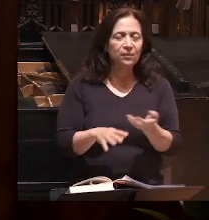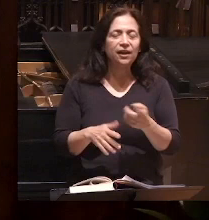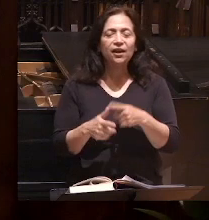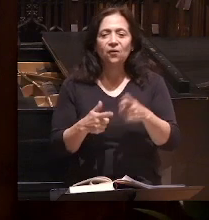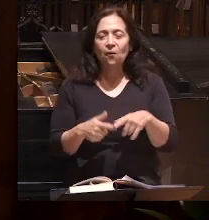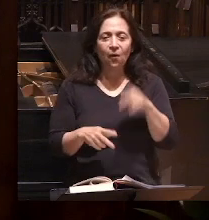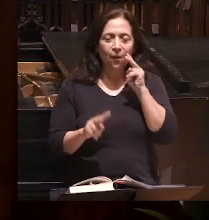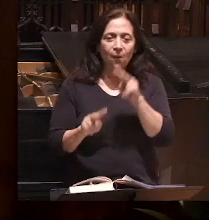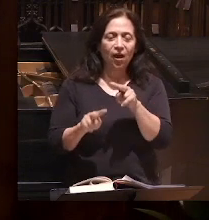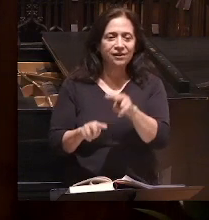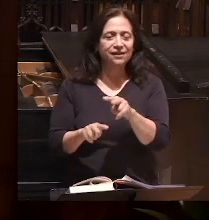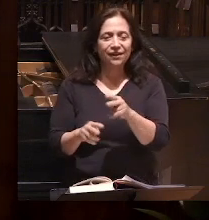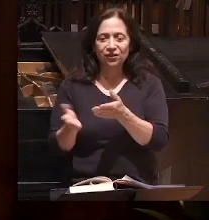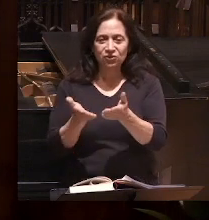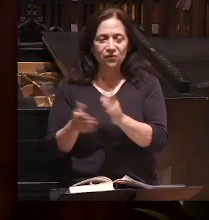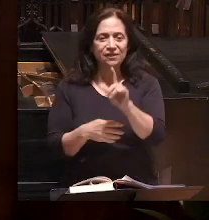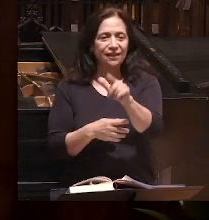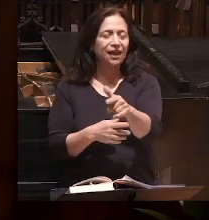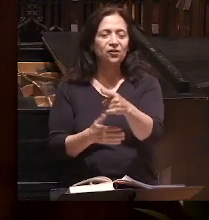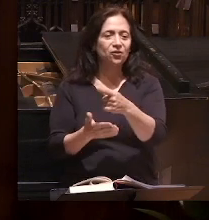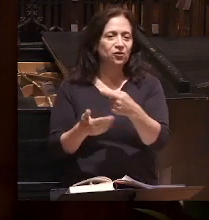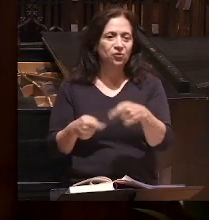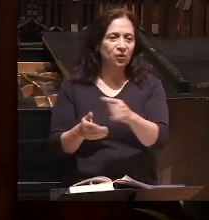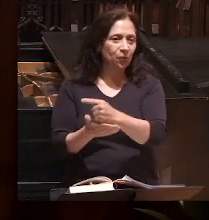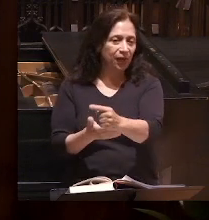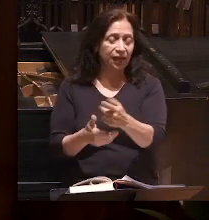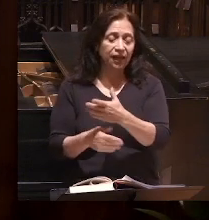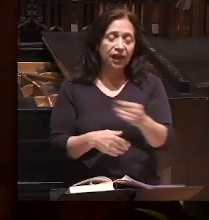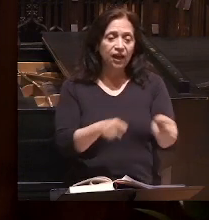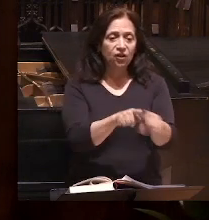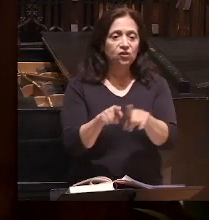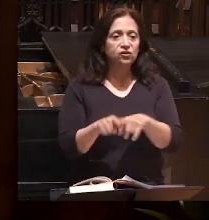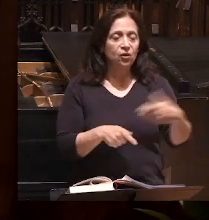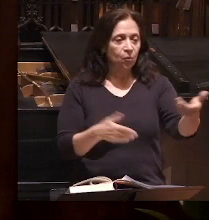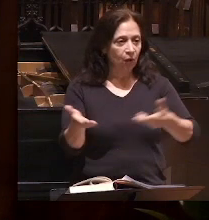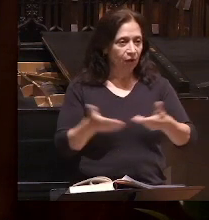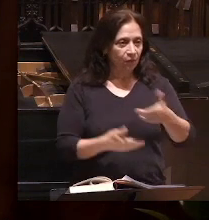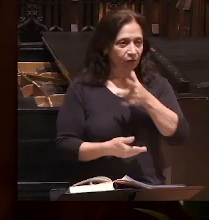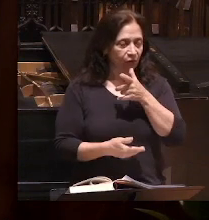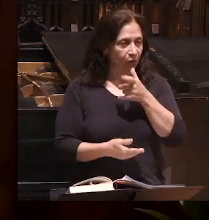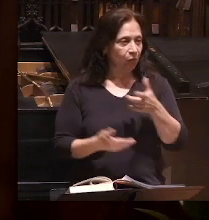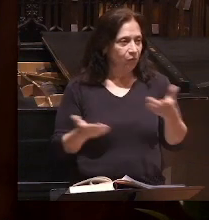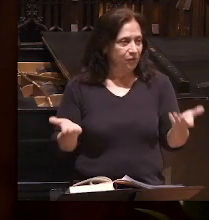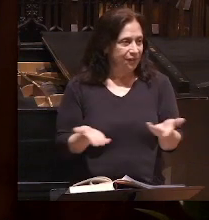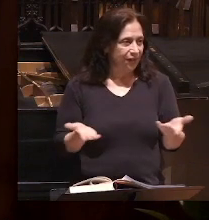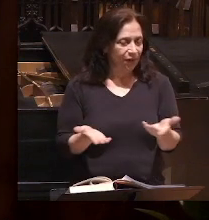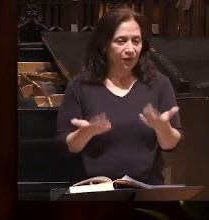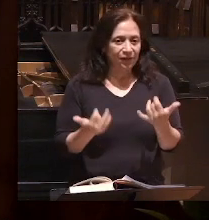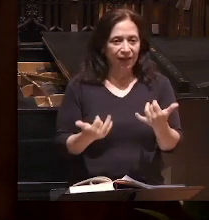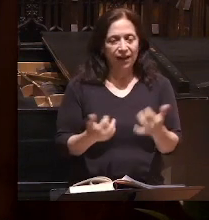be catching our service later on in the week, and welcome to those of you who are here in our